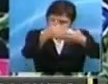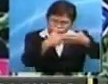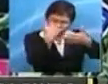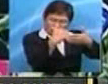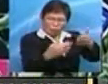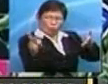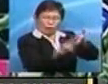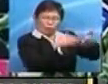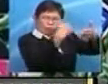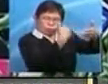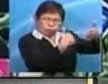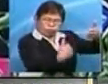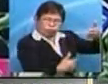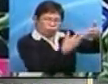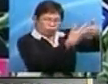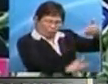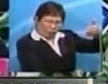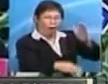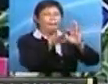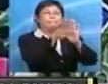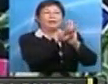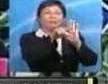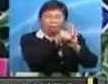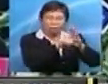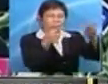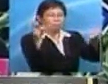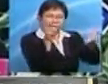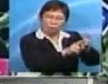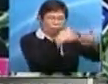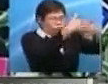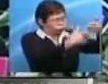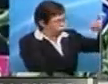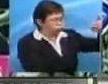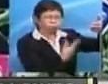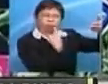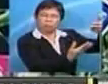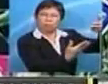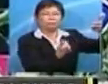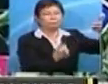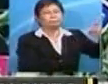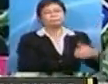announced their background, their records, is all that. Okay.